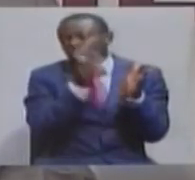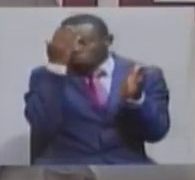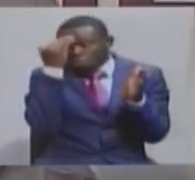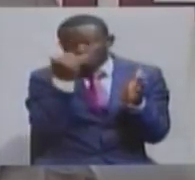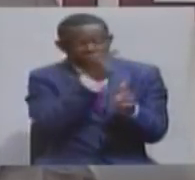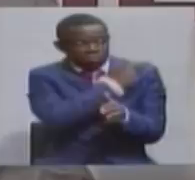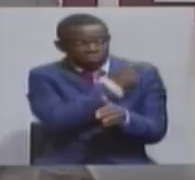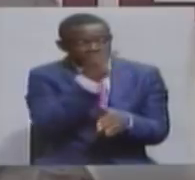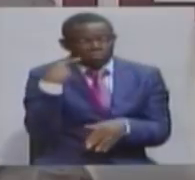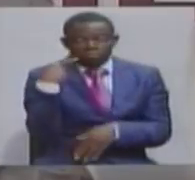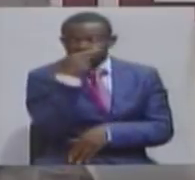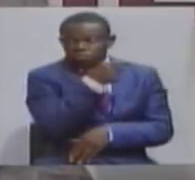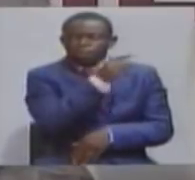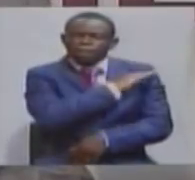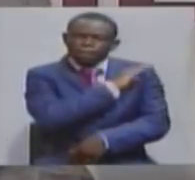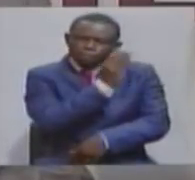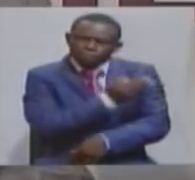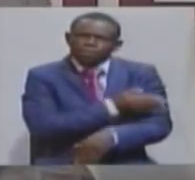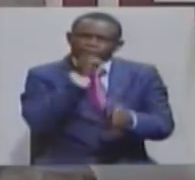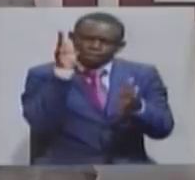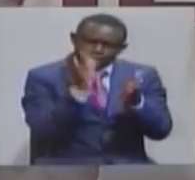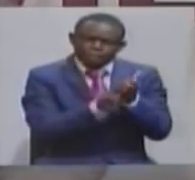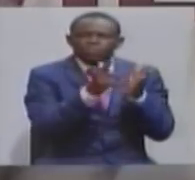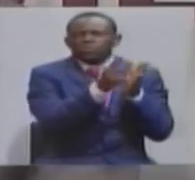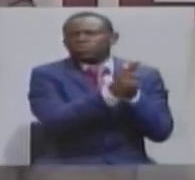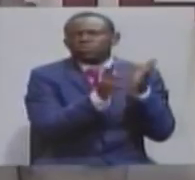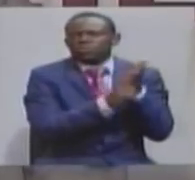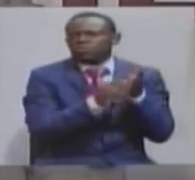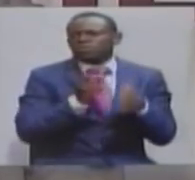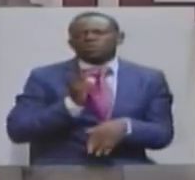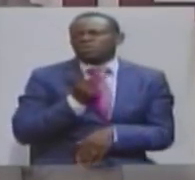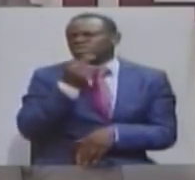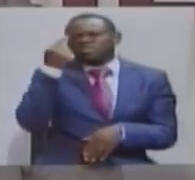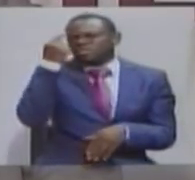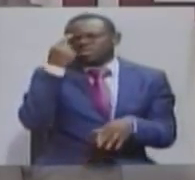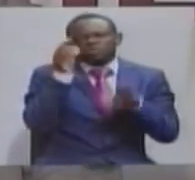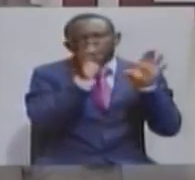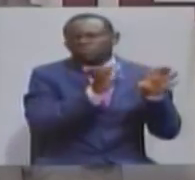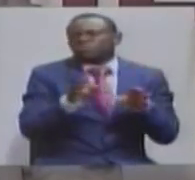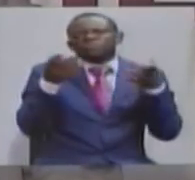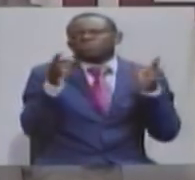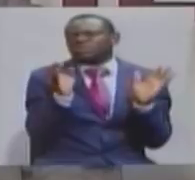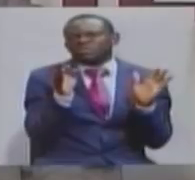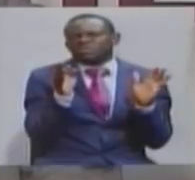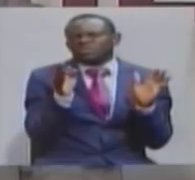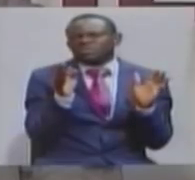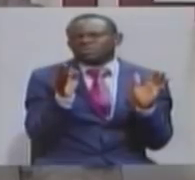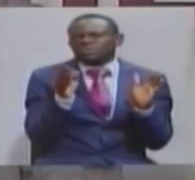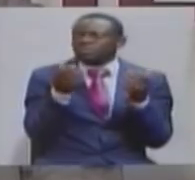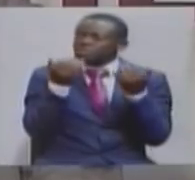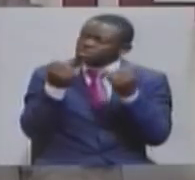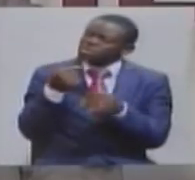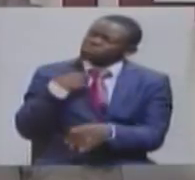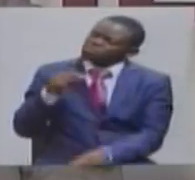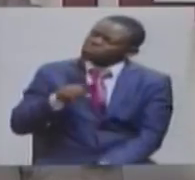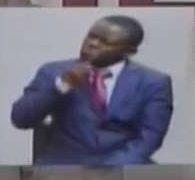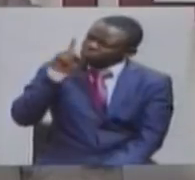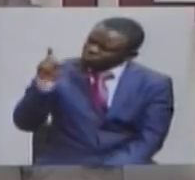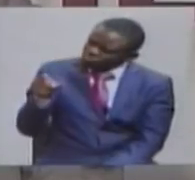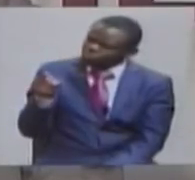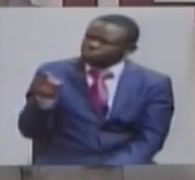Parliament. Now, we've done this. And the question I would like to pose, Mr. Zulu, is what